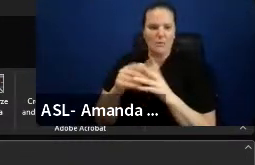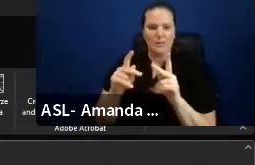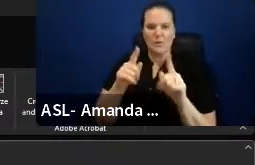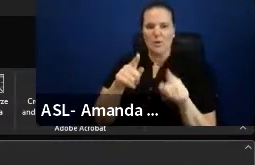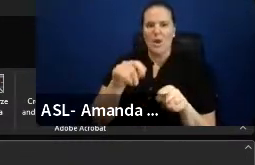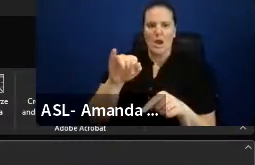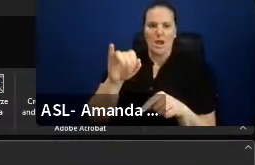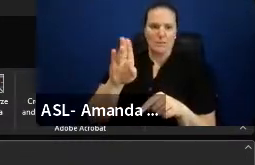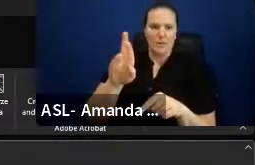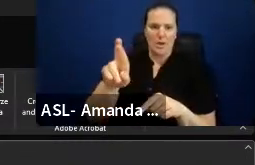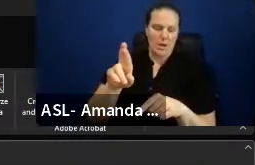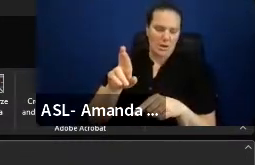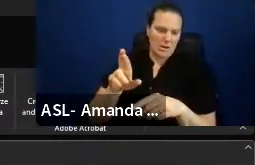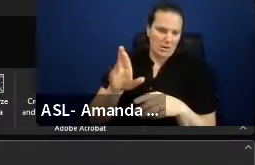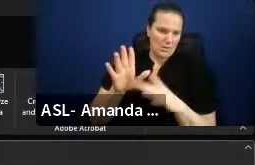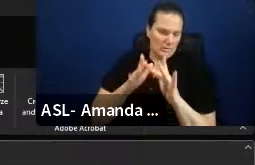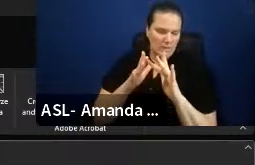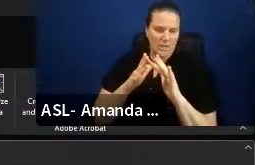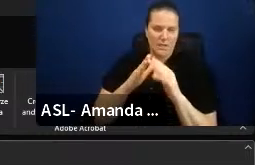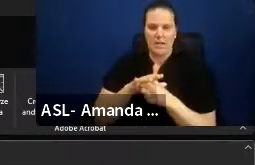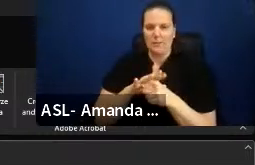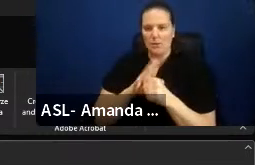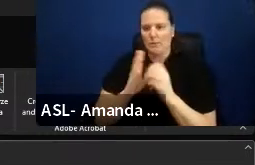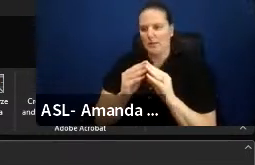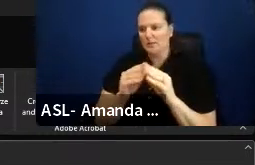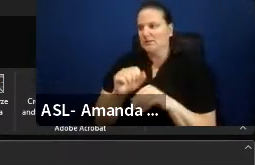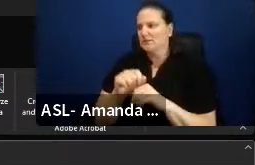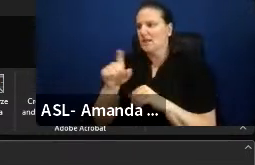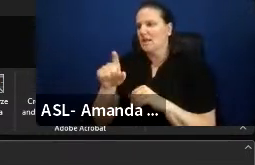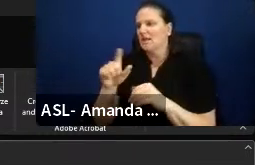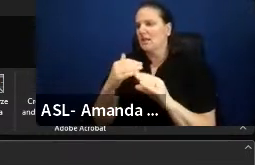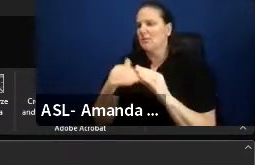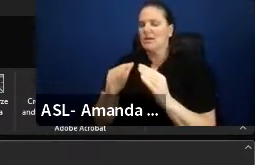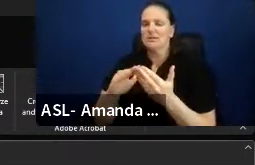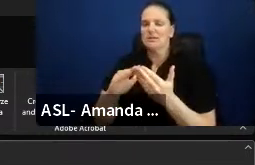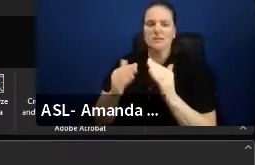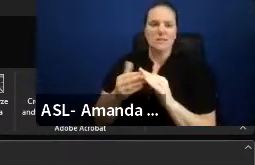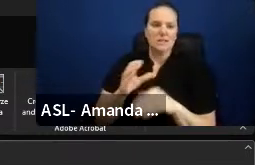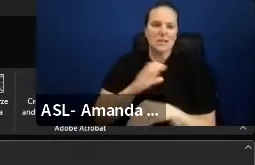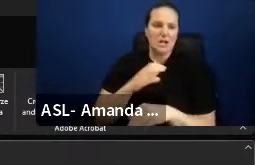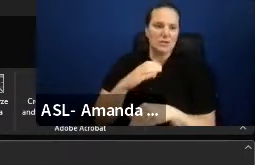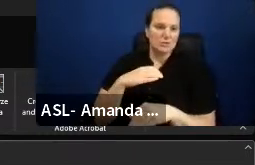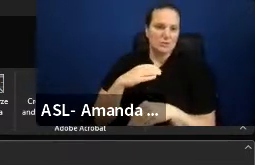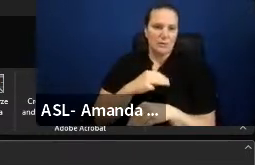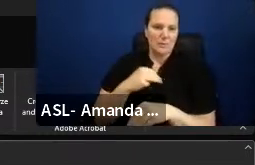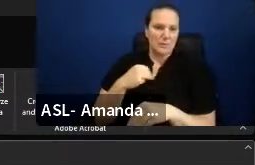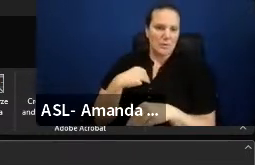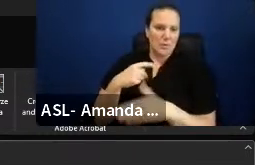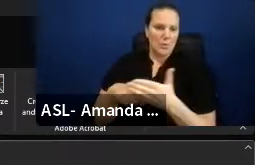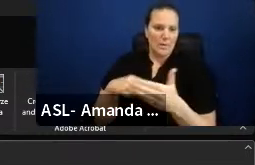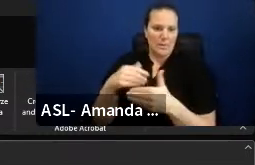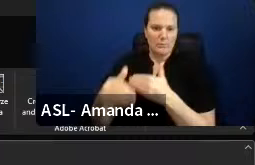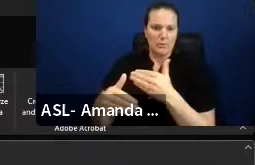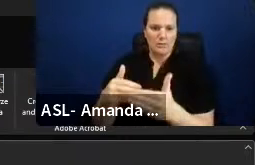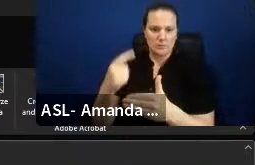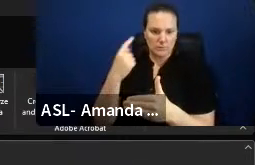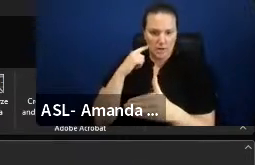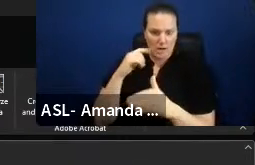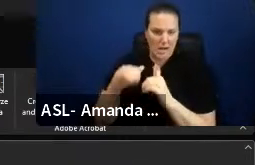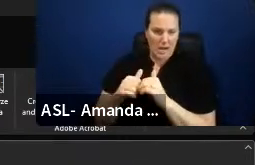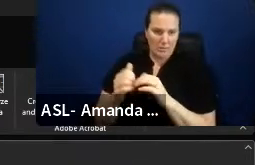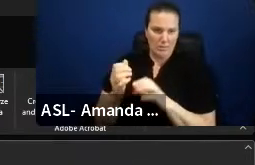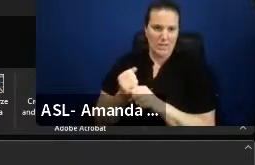They're gonna come to our neighborhood meetings, they're gonna send emails to city council members, they're gonna come to our community forums. What's gonna be the process for how we get